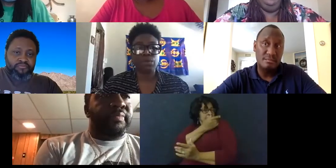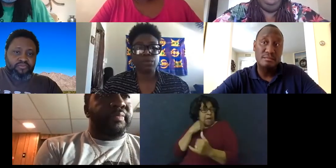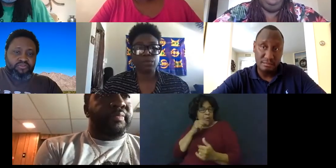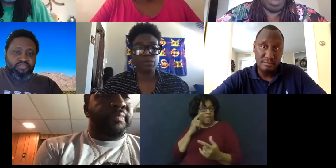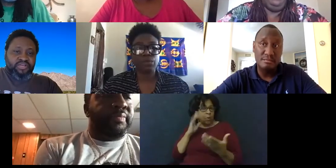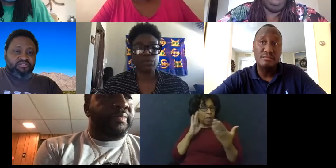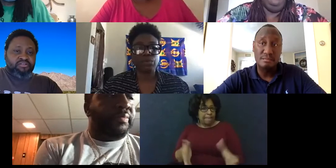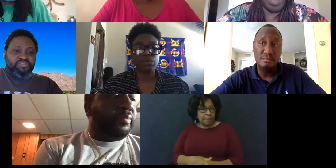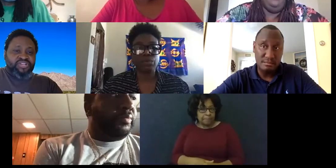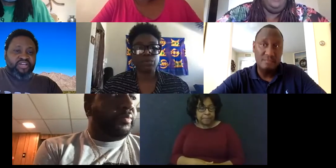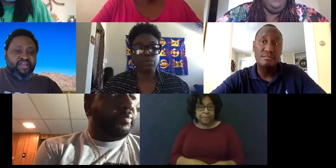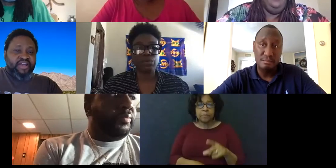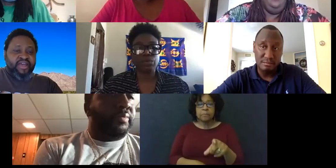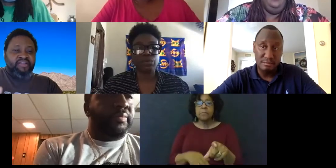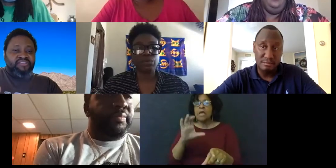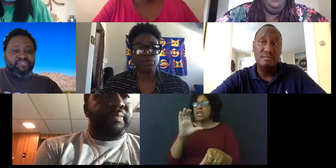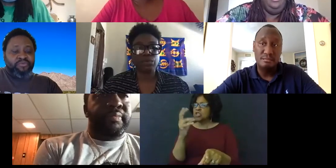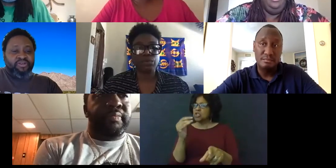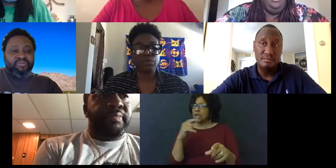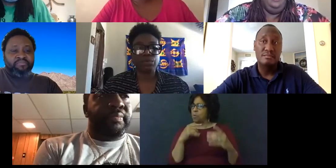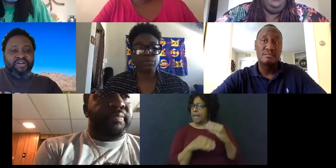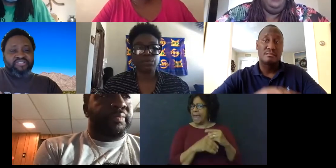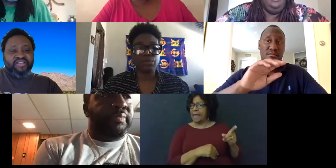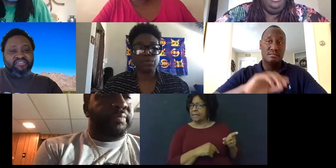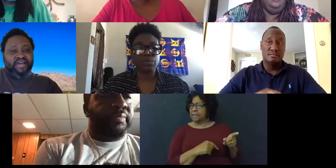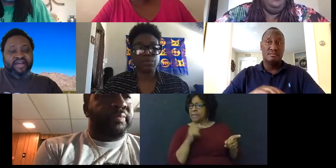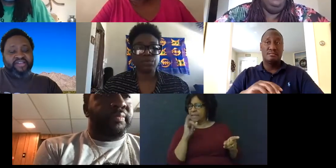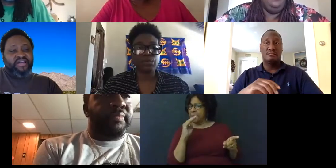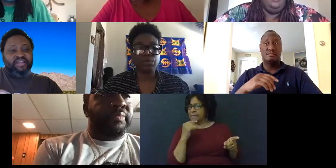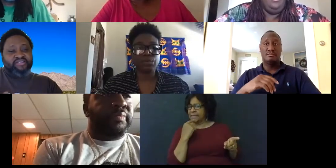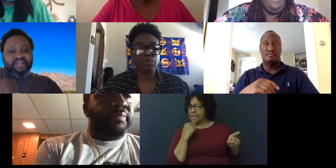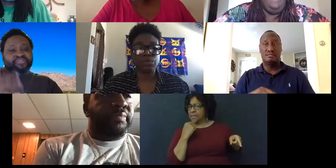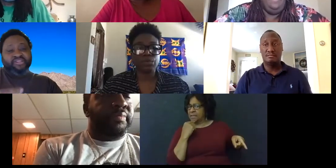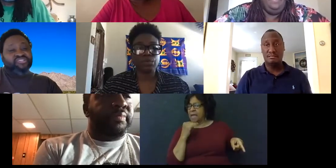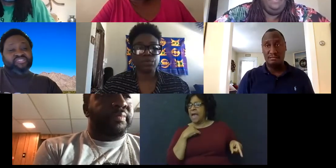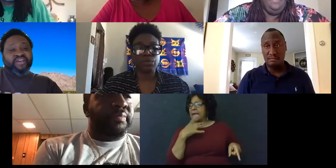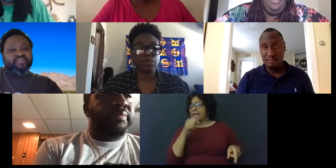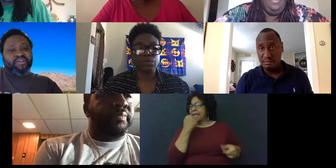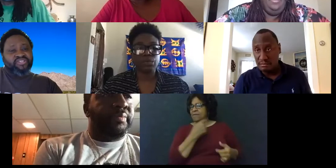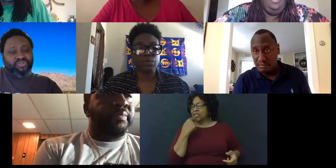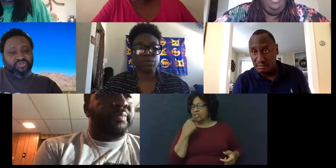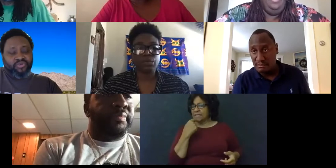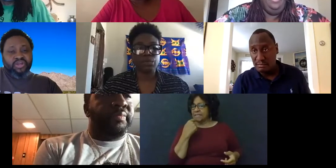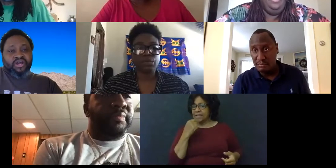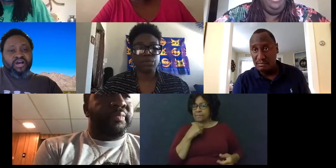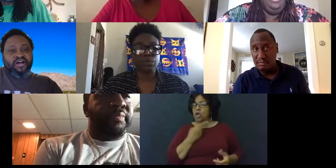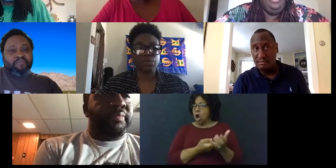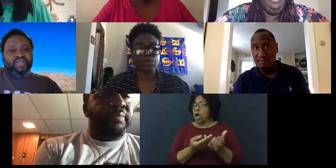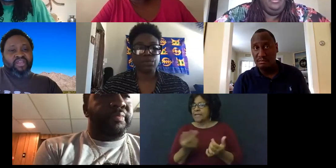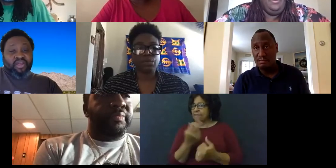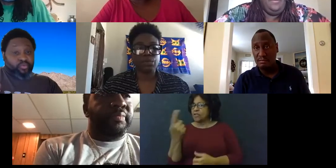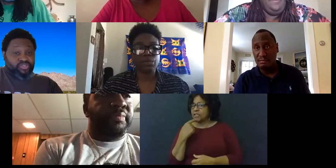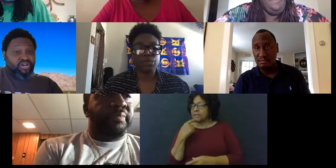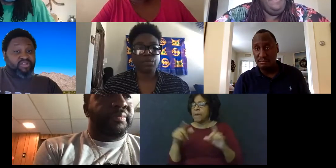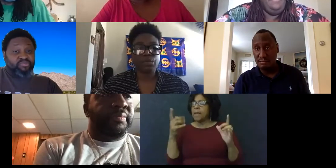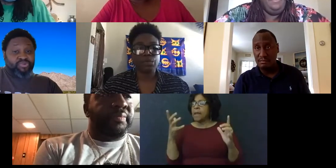is... Chuck, can I add something to what Imani said? Because I like everything that she said, to be honest with you.